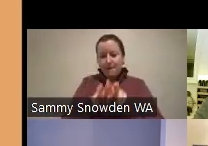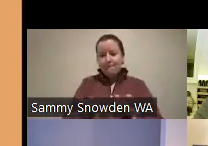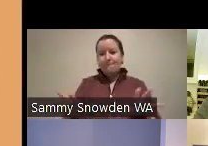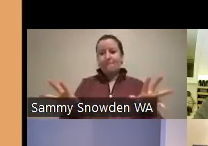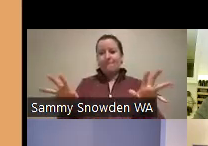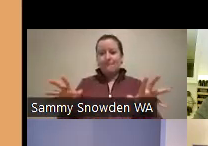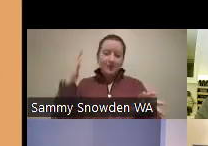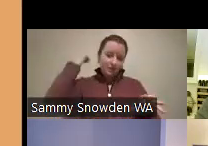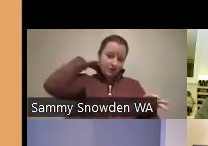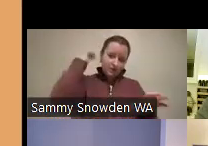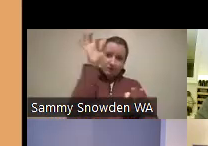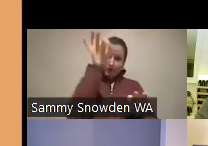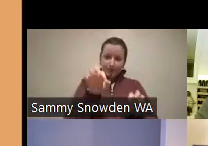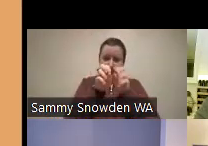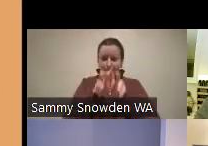well.